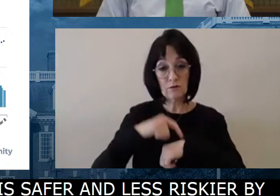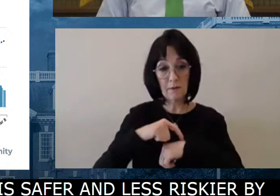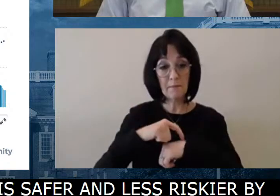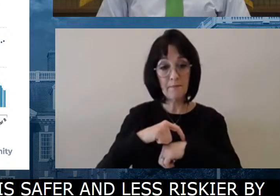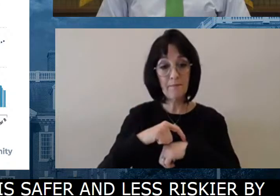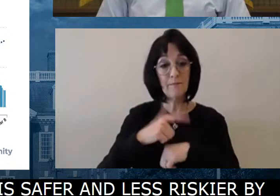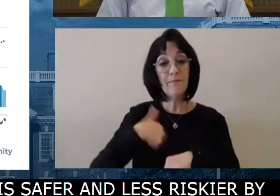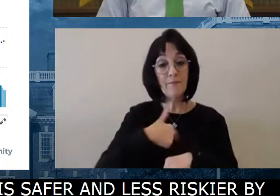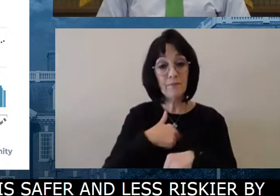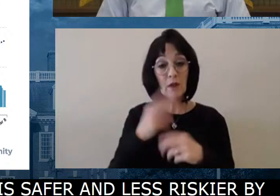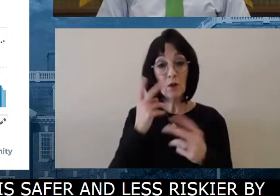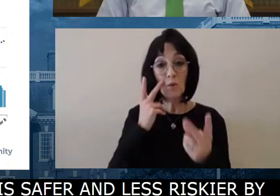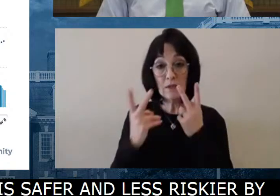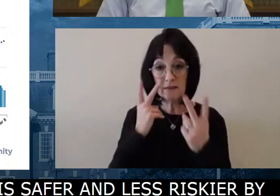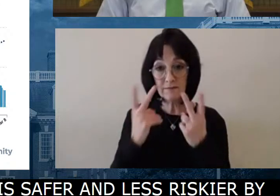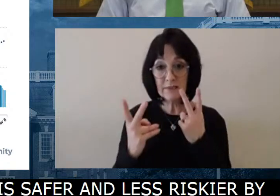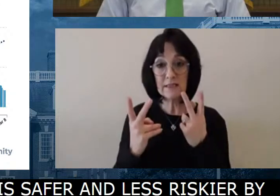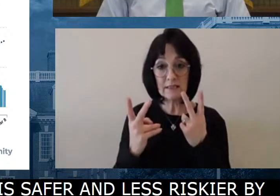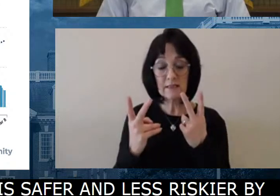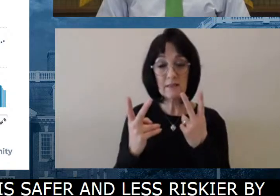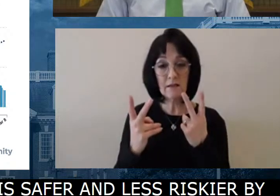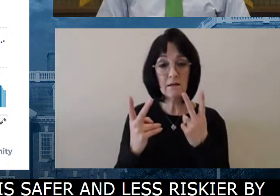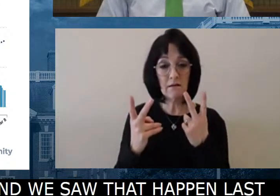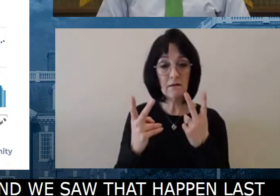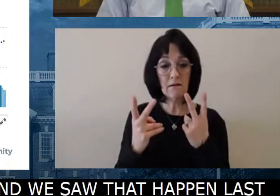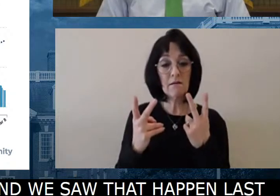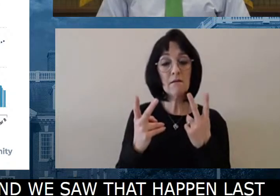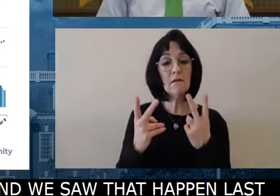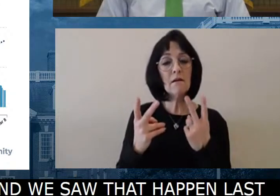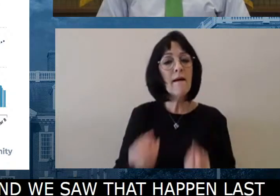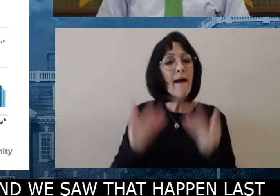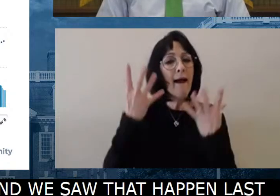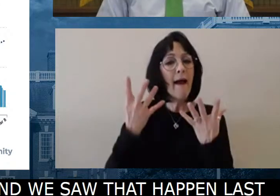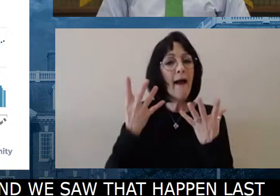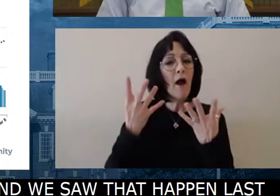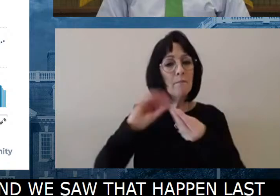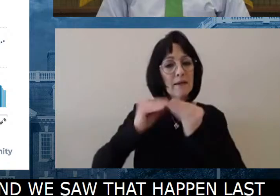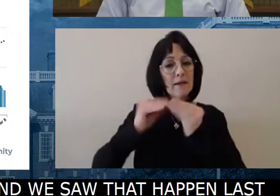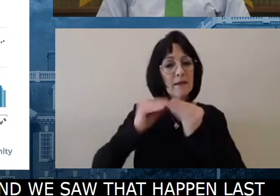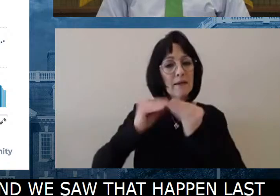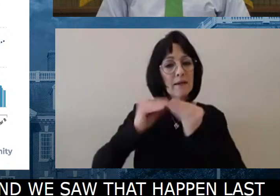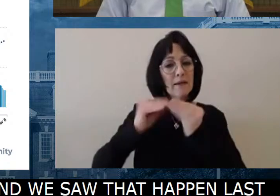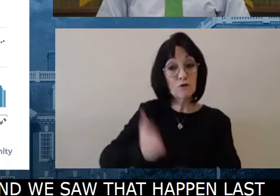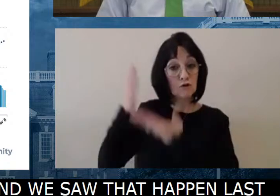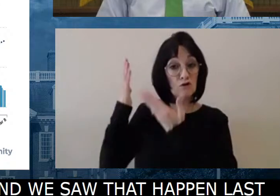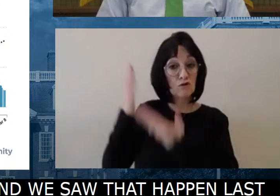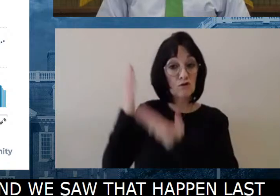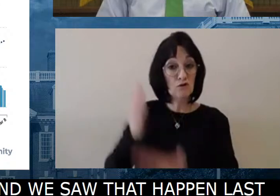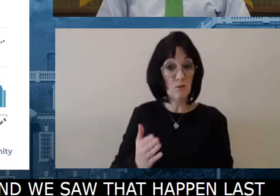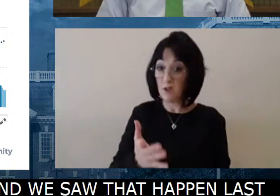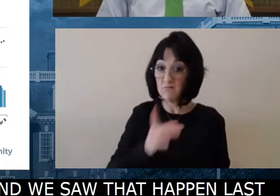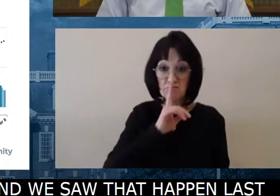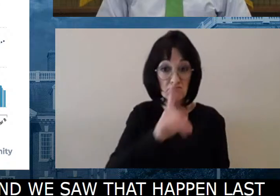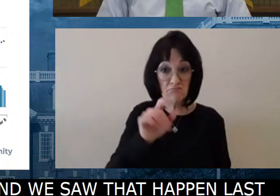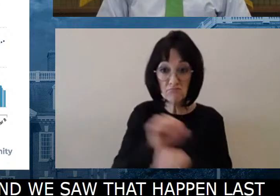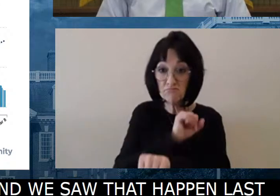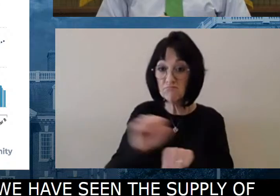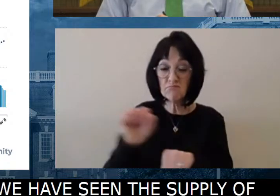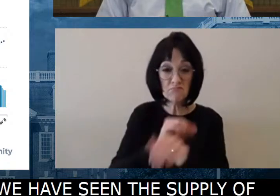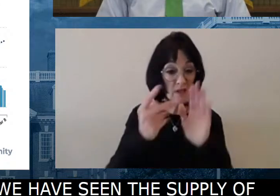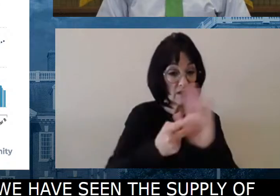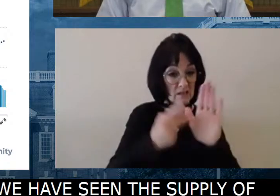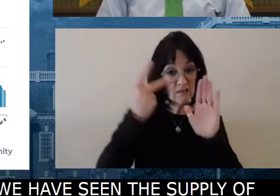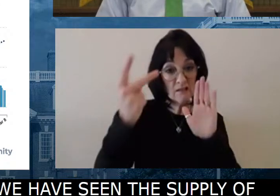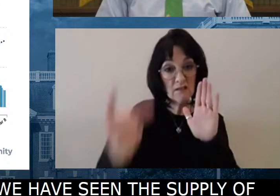the supply, the allocation of vaccine coming to our state increasing. It's frankly doubled, more than doubled, I guess, since the